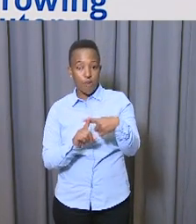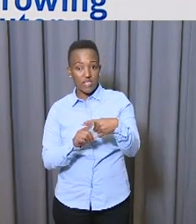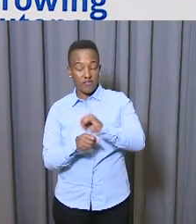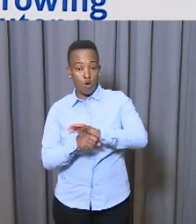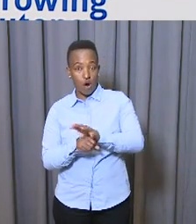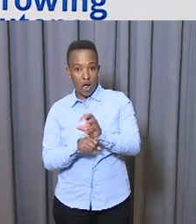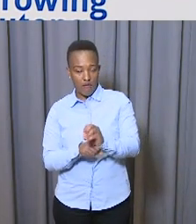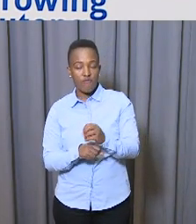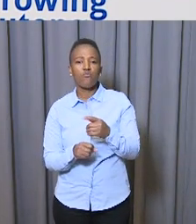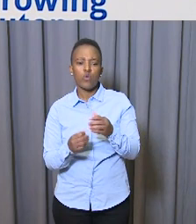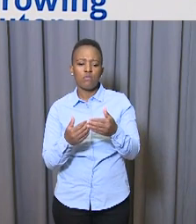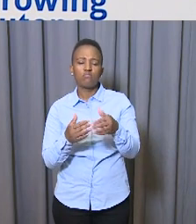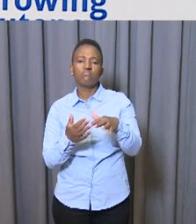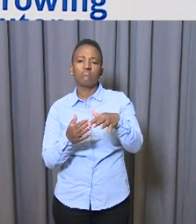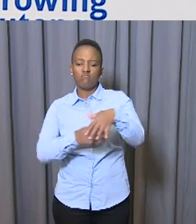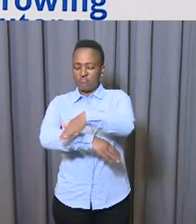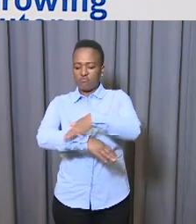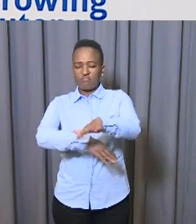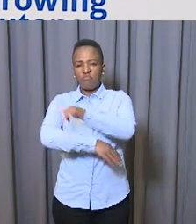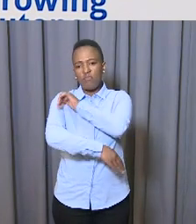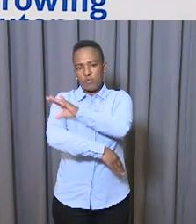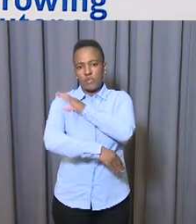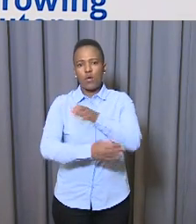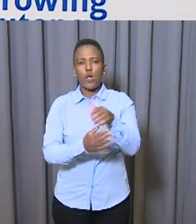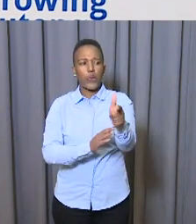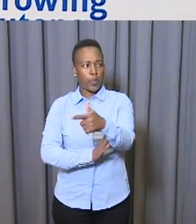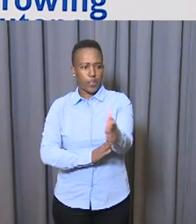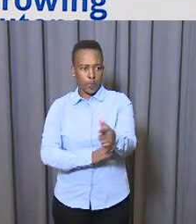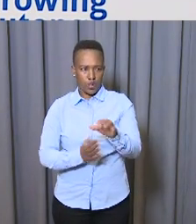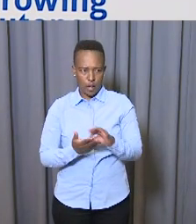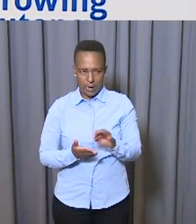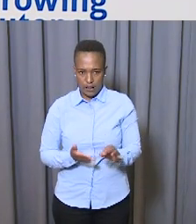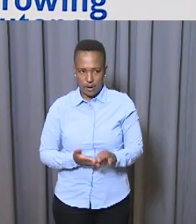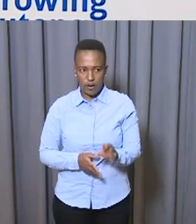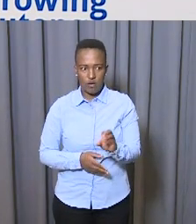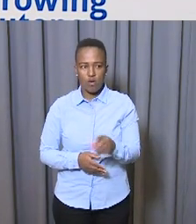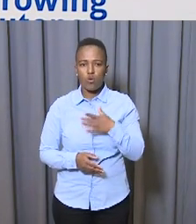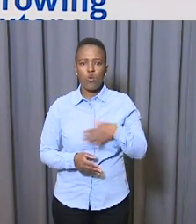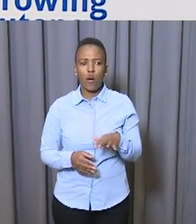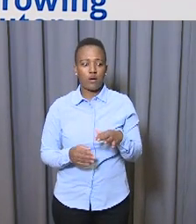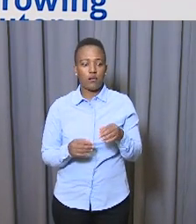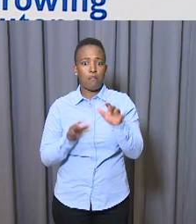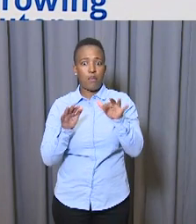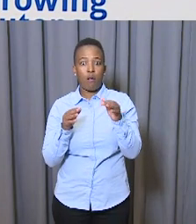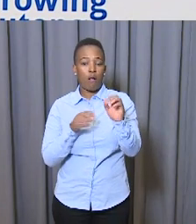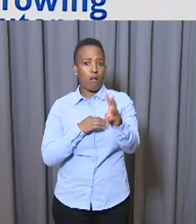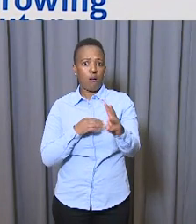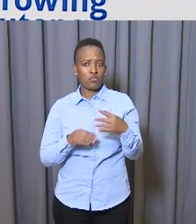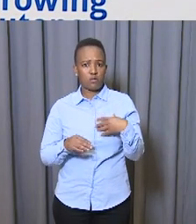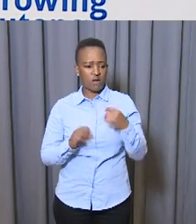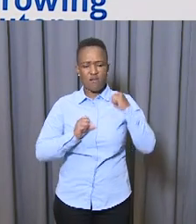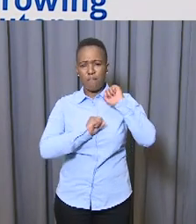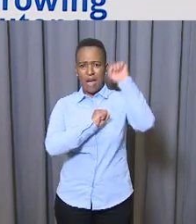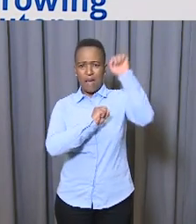the time we have to make it an alarm in the point that even people want to strike and close